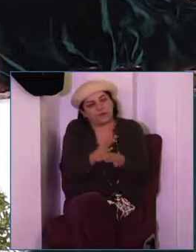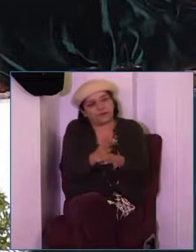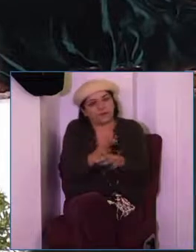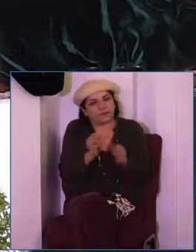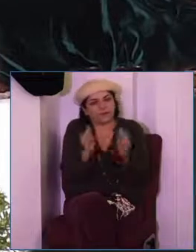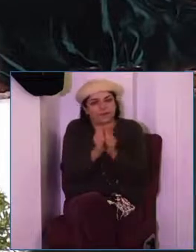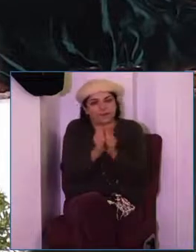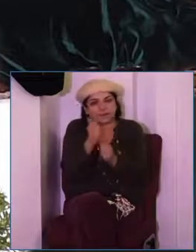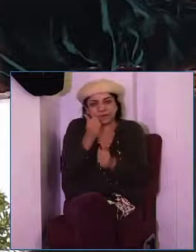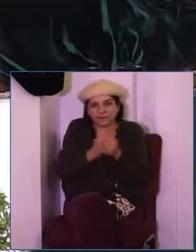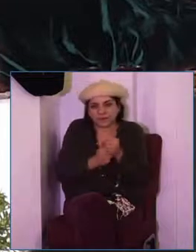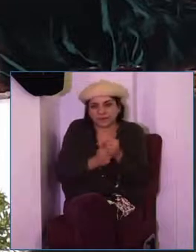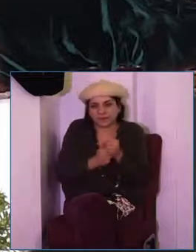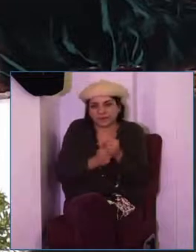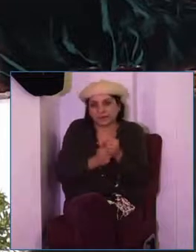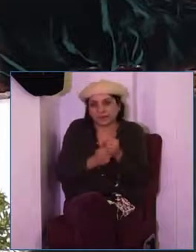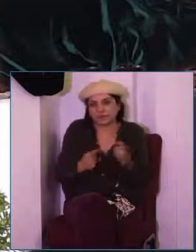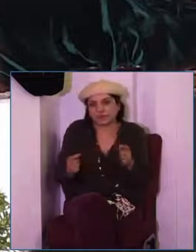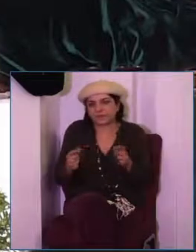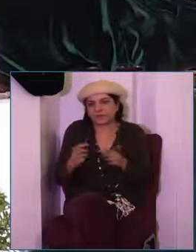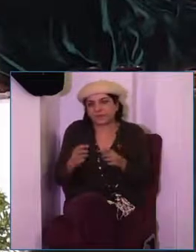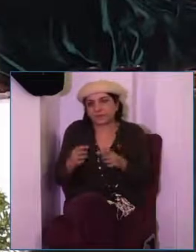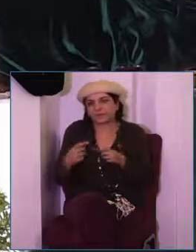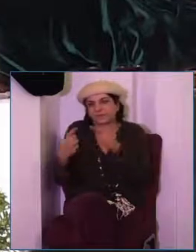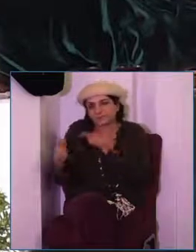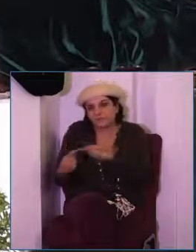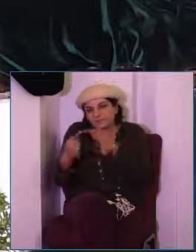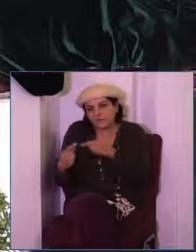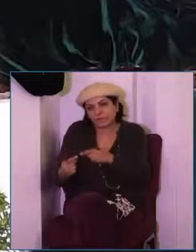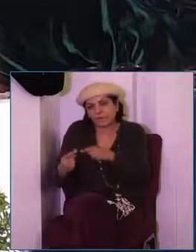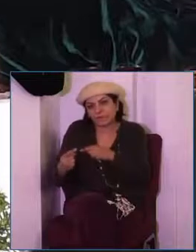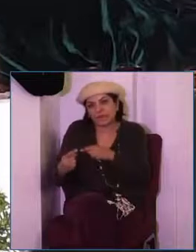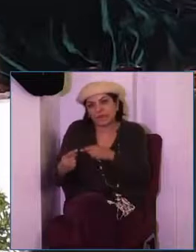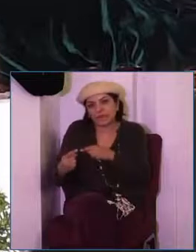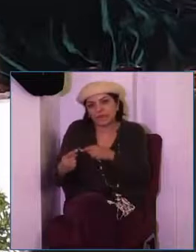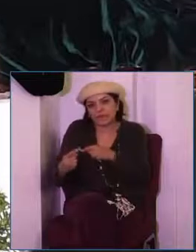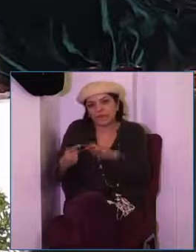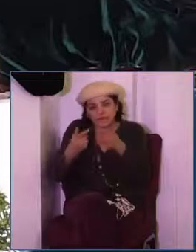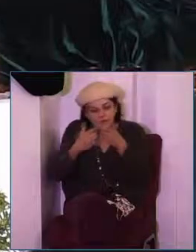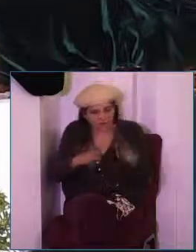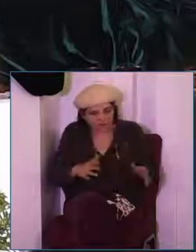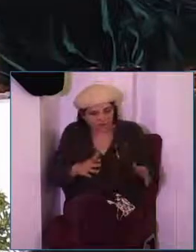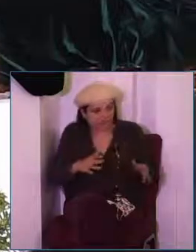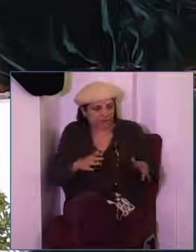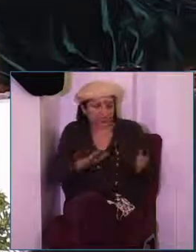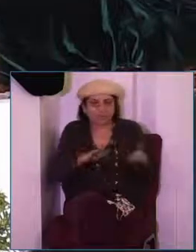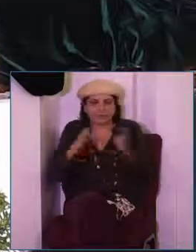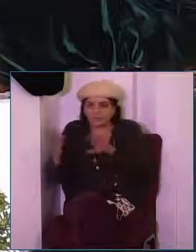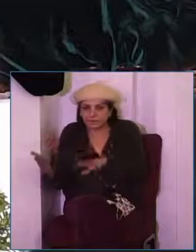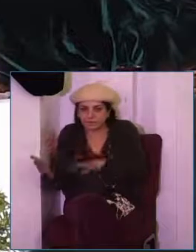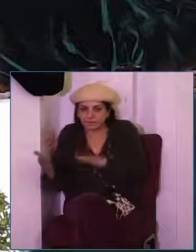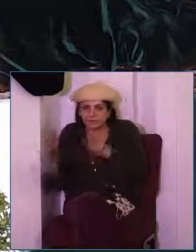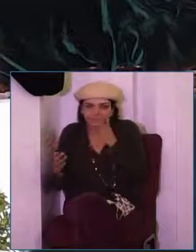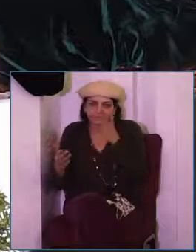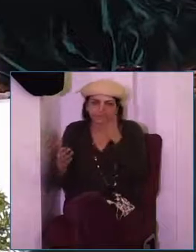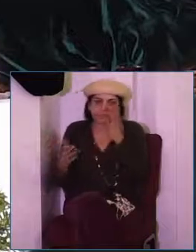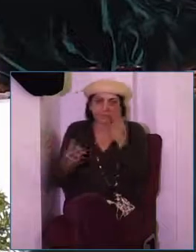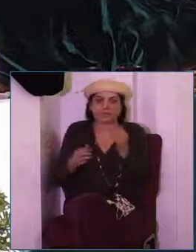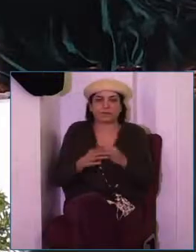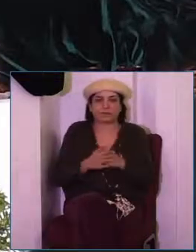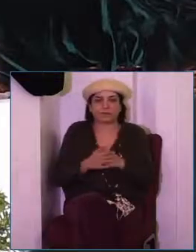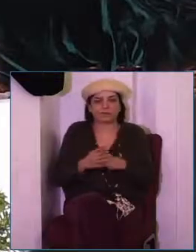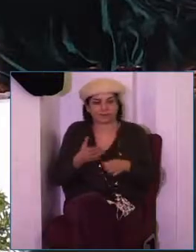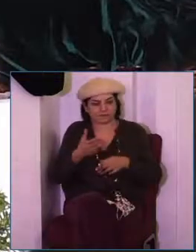gain. Teach us in these critical times when we are unable to understand the